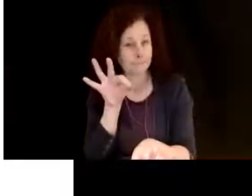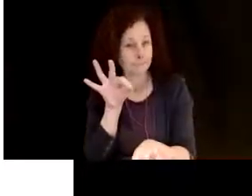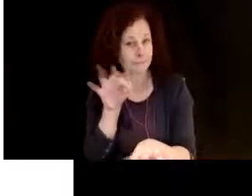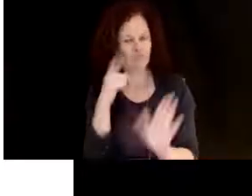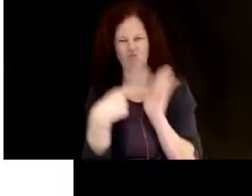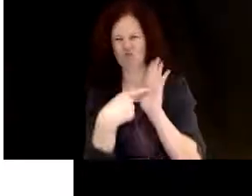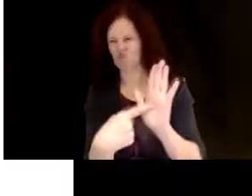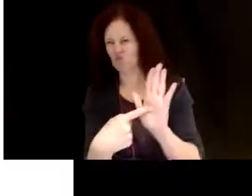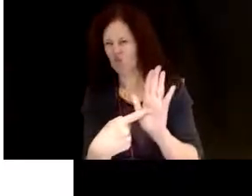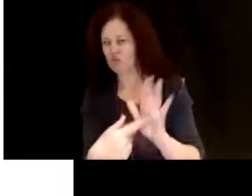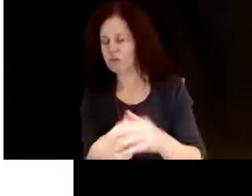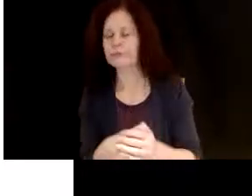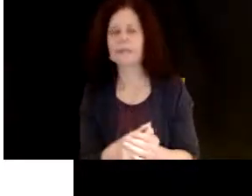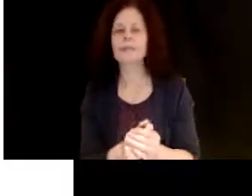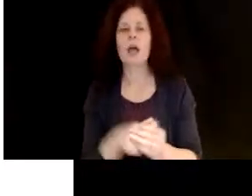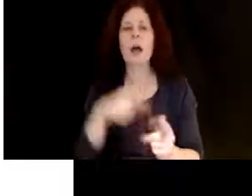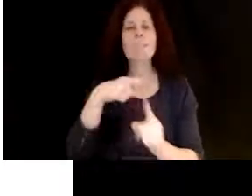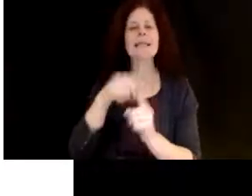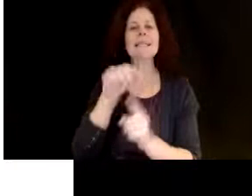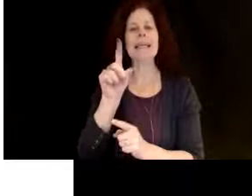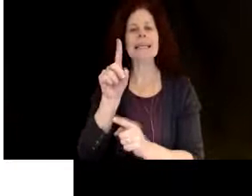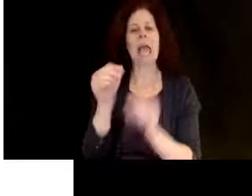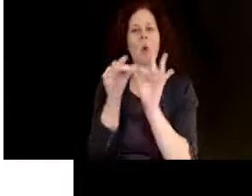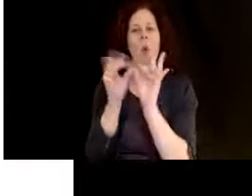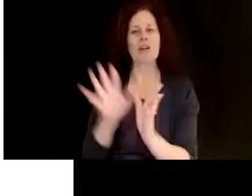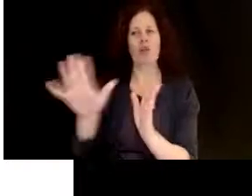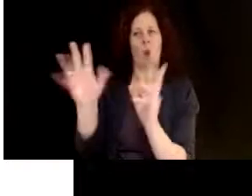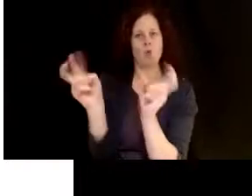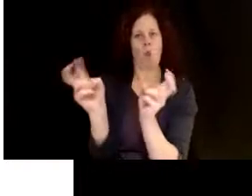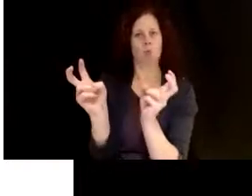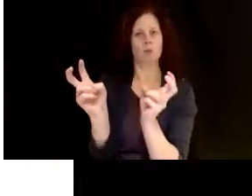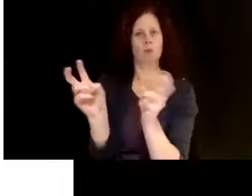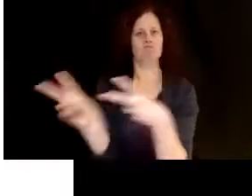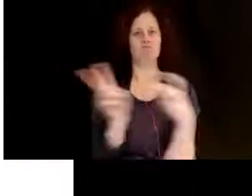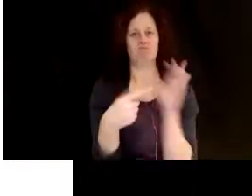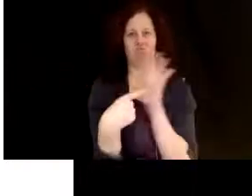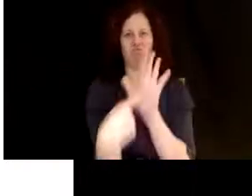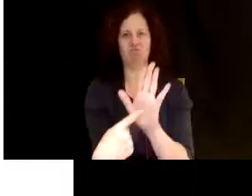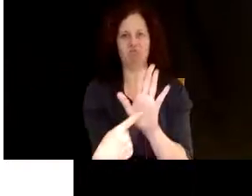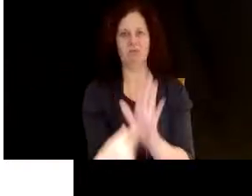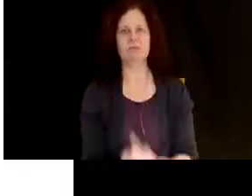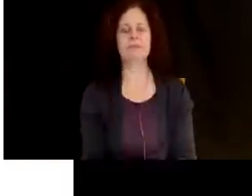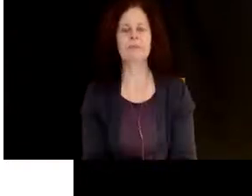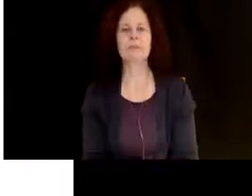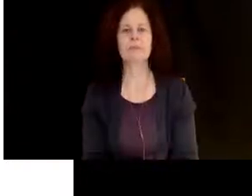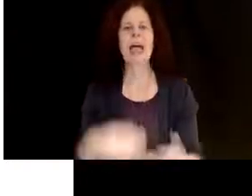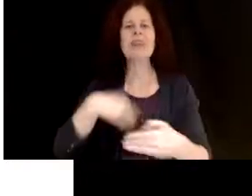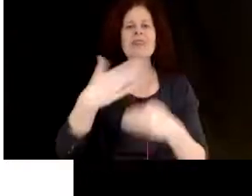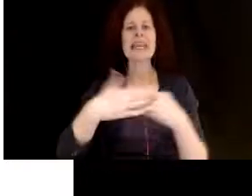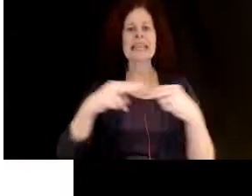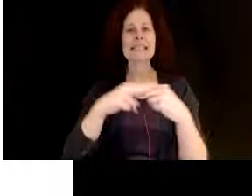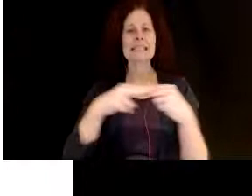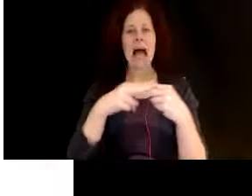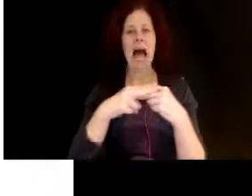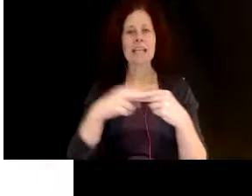some excerpts from ADA coordinators that we interviewed. On the next couple of slides, there's going to be some of the headings that I mentioned in terms